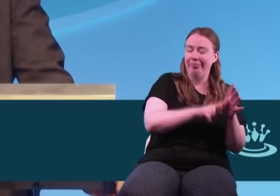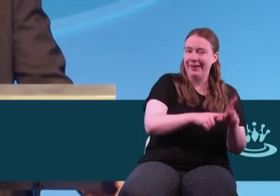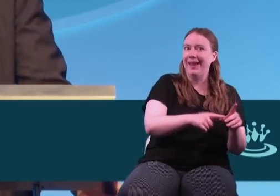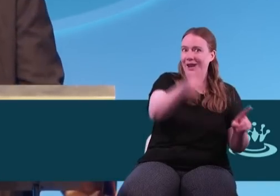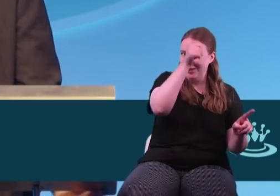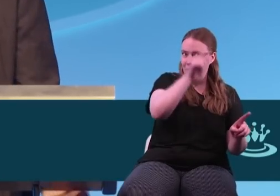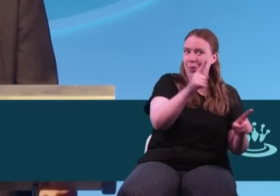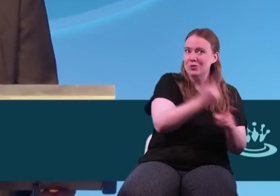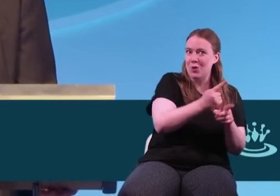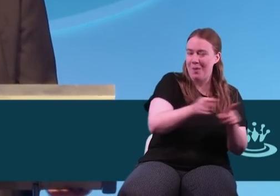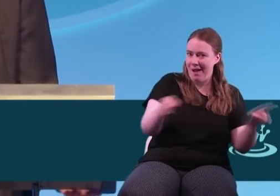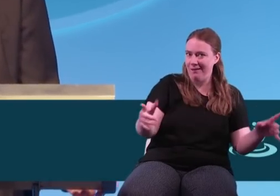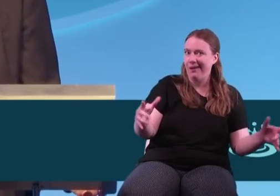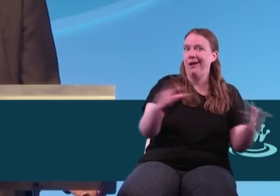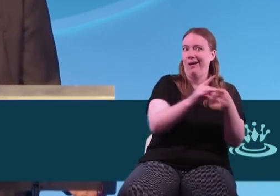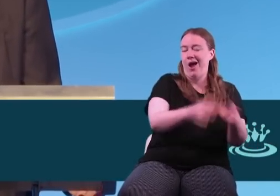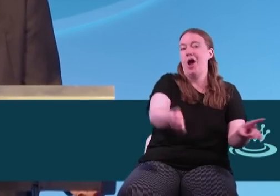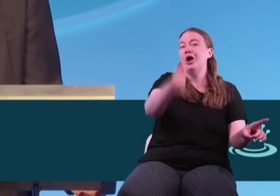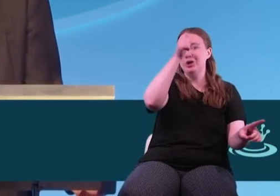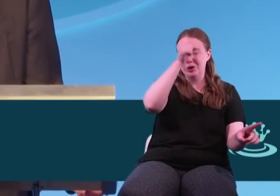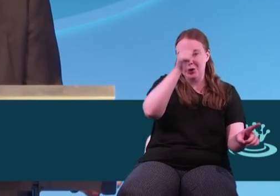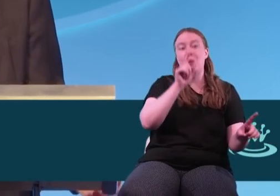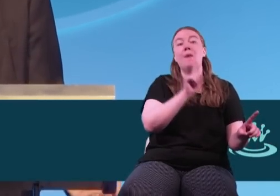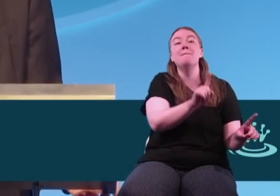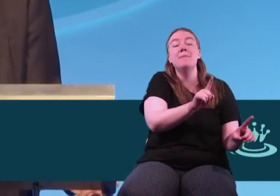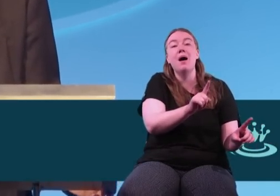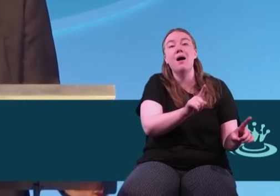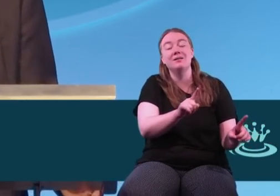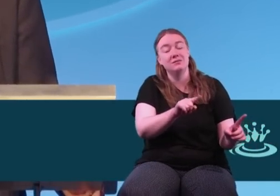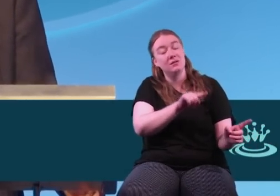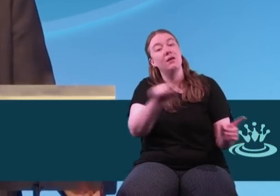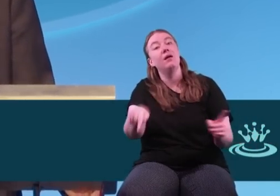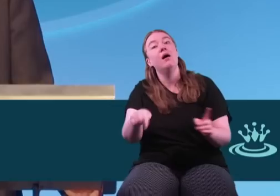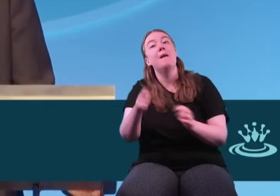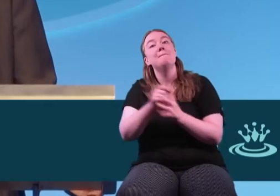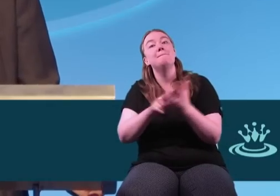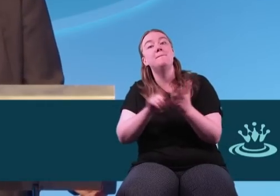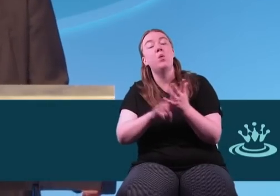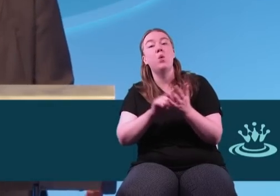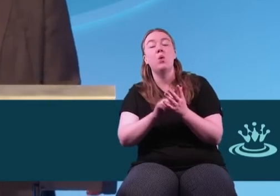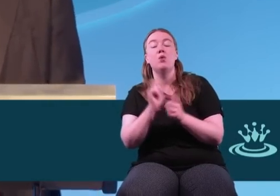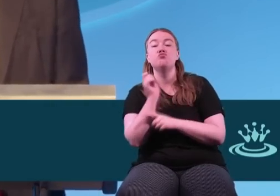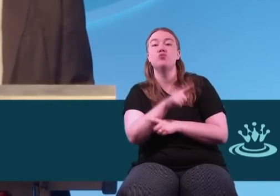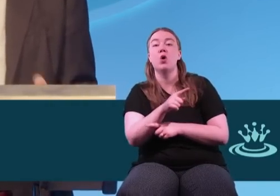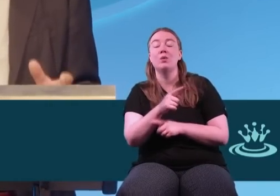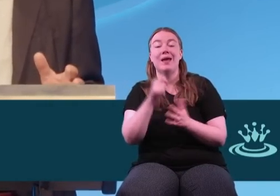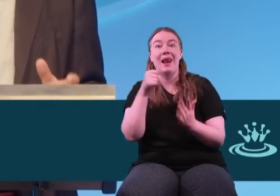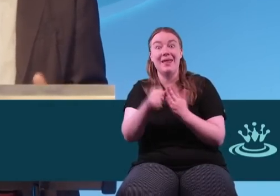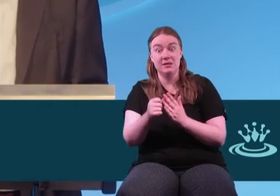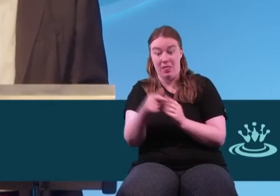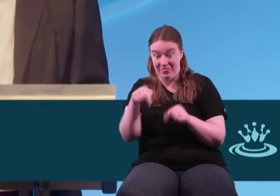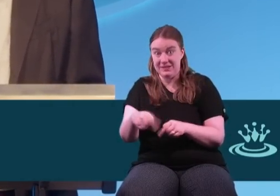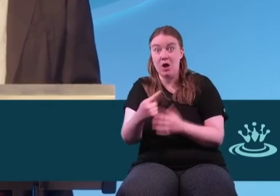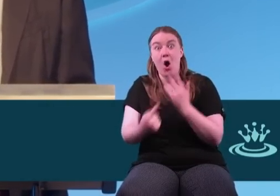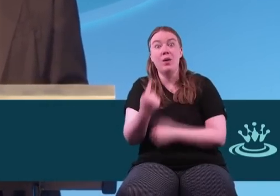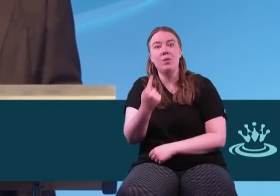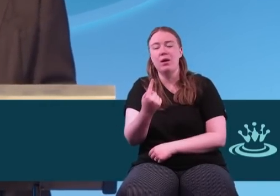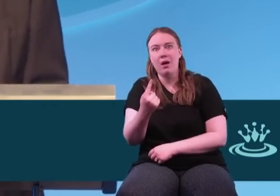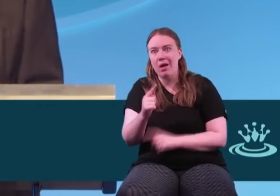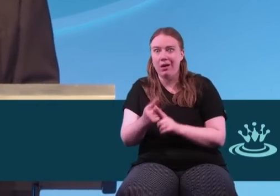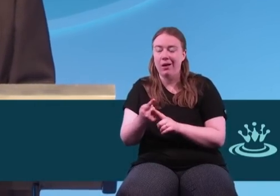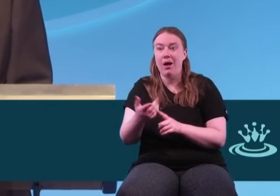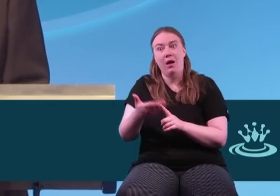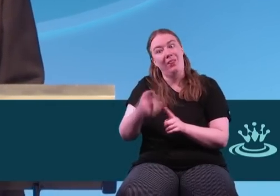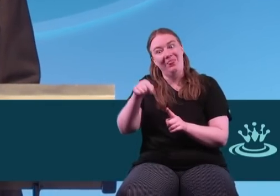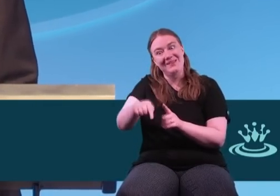we cross-reference this with the first letter of Timothy, where Paul writes similarly to him, do not